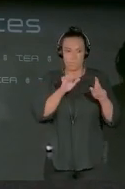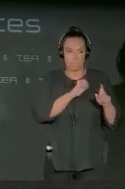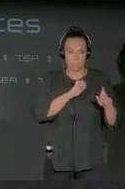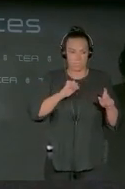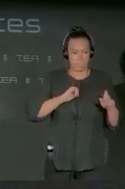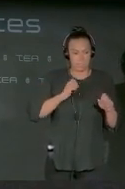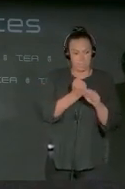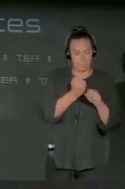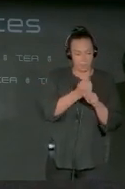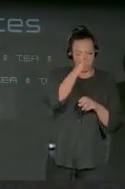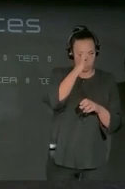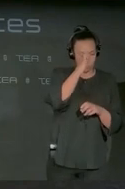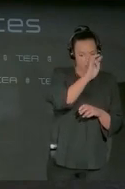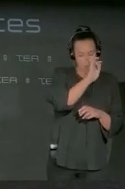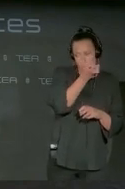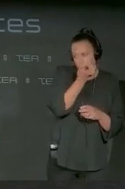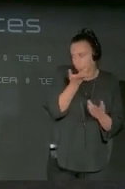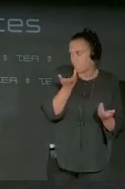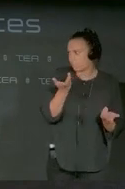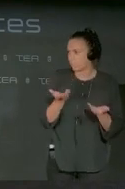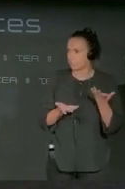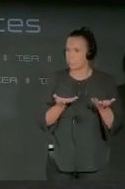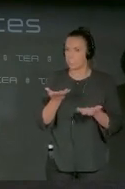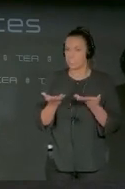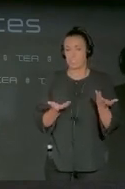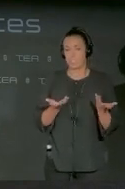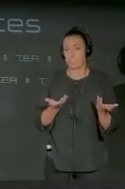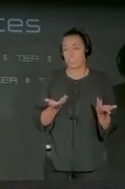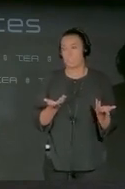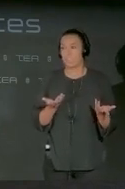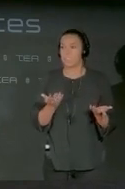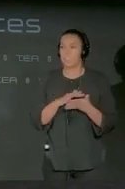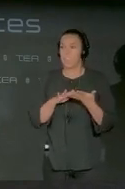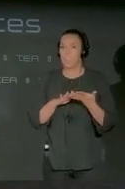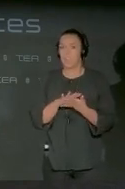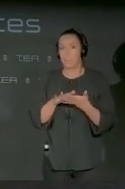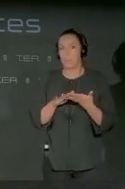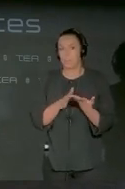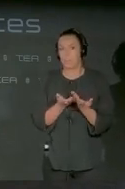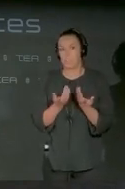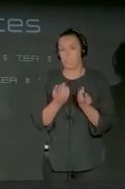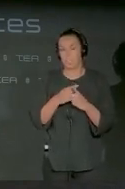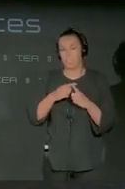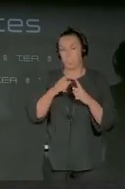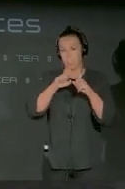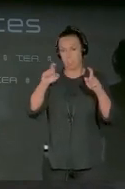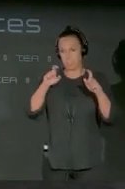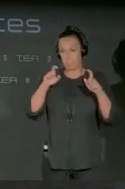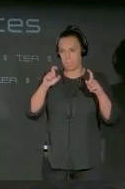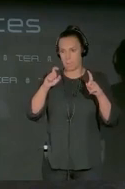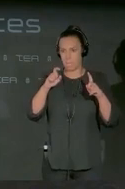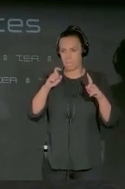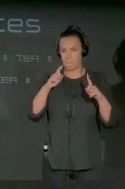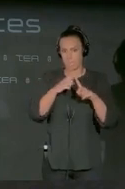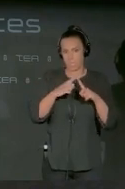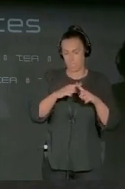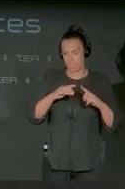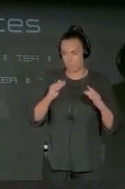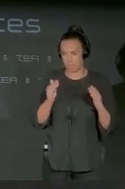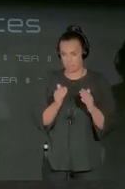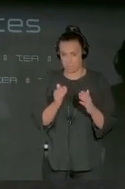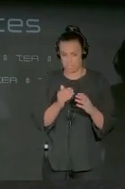That's at the sort of small SME level where you have a remote team potentially collaborating across multiple